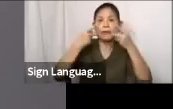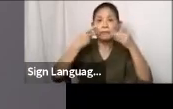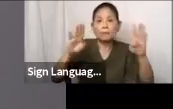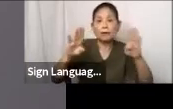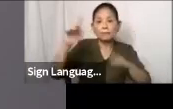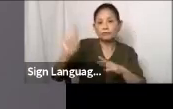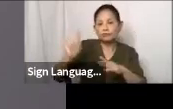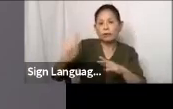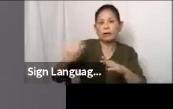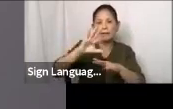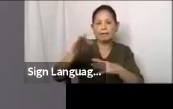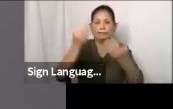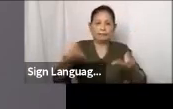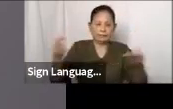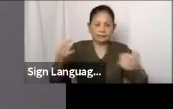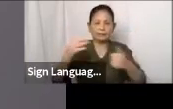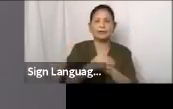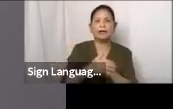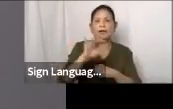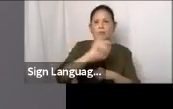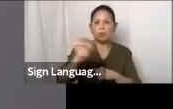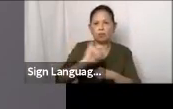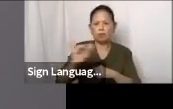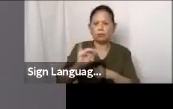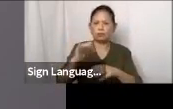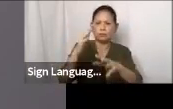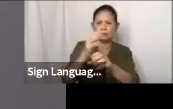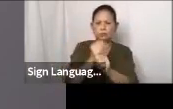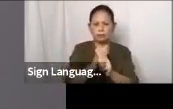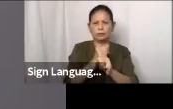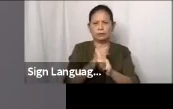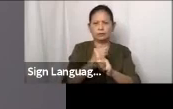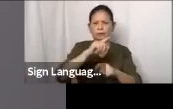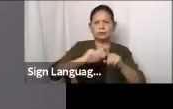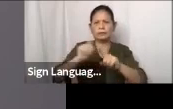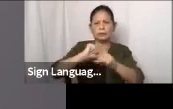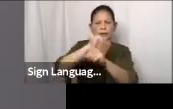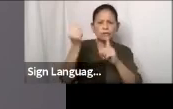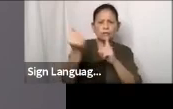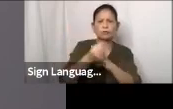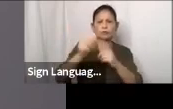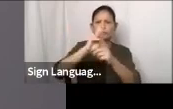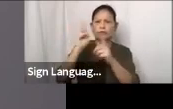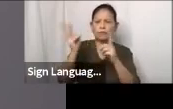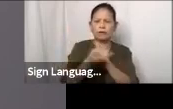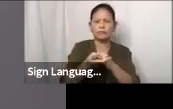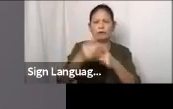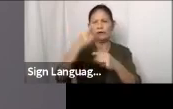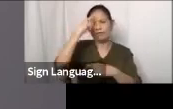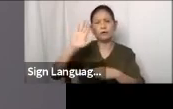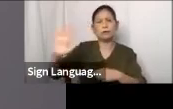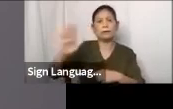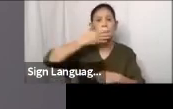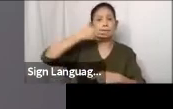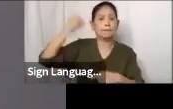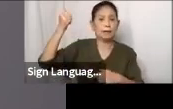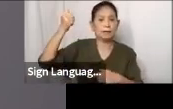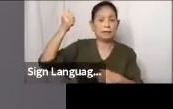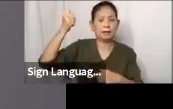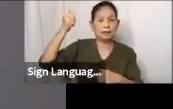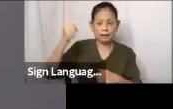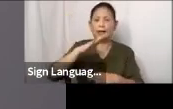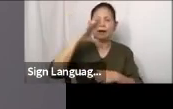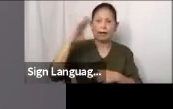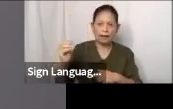facilities. Should also take steps for framing various social welfare schemes for their betterment, and should